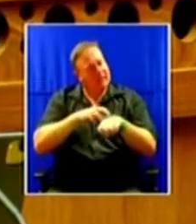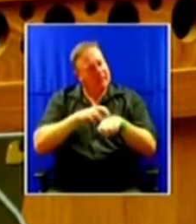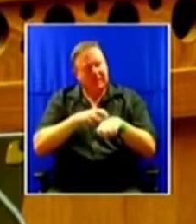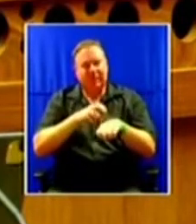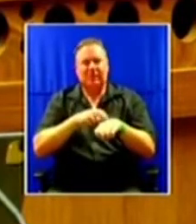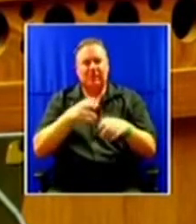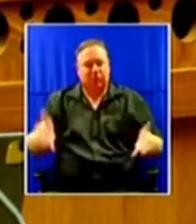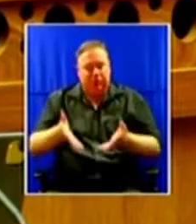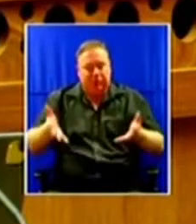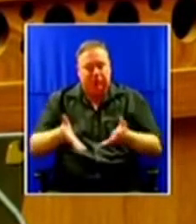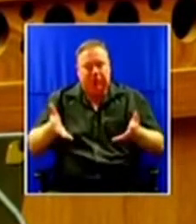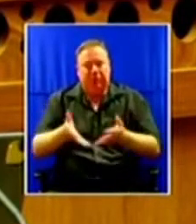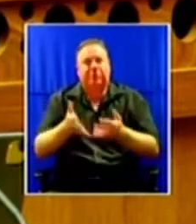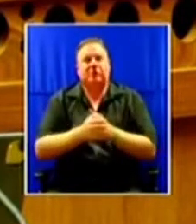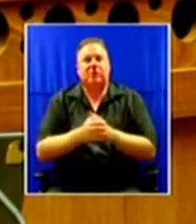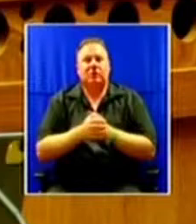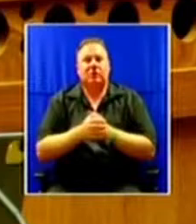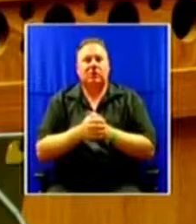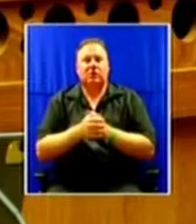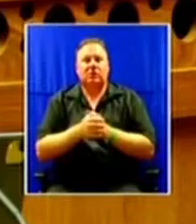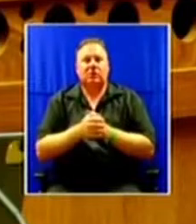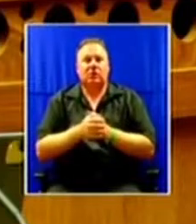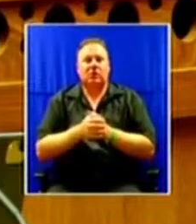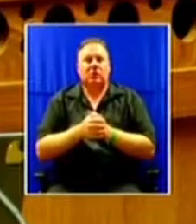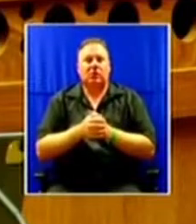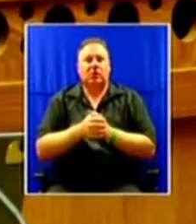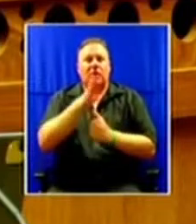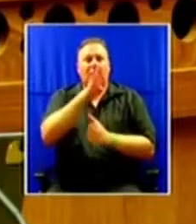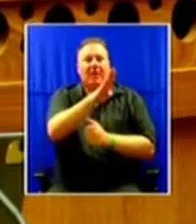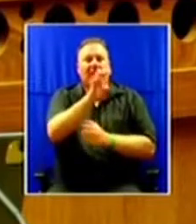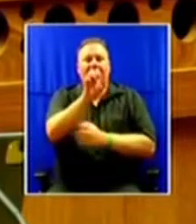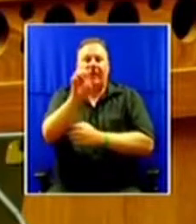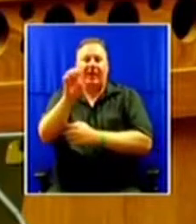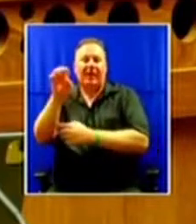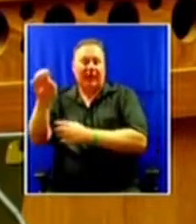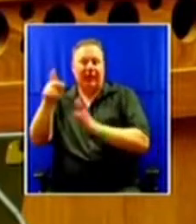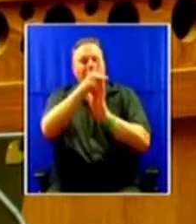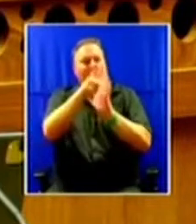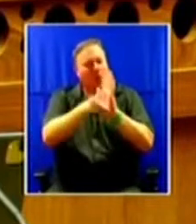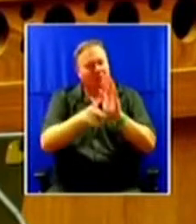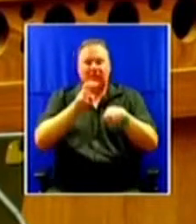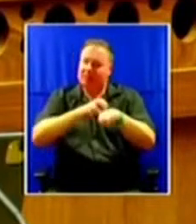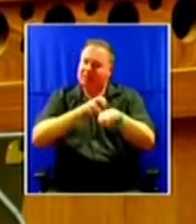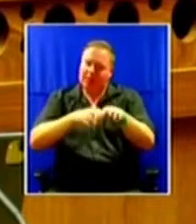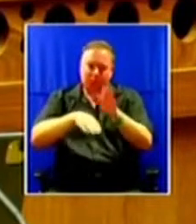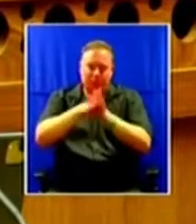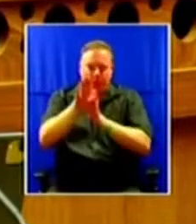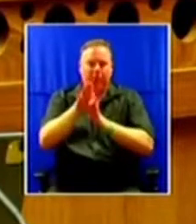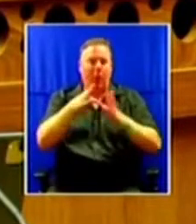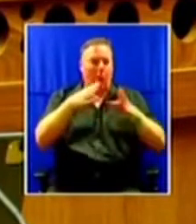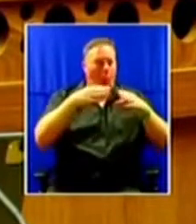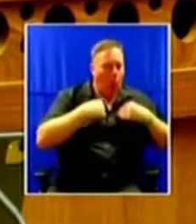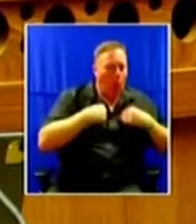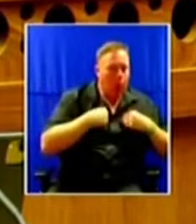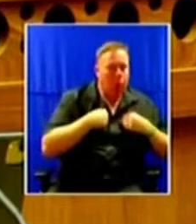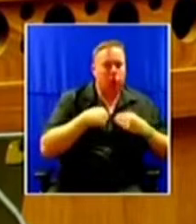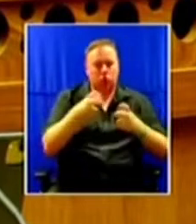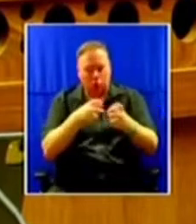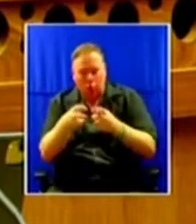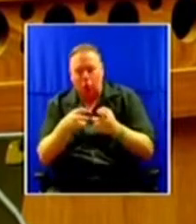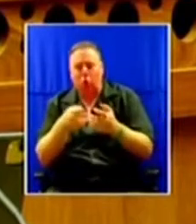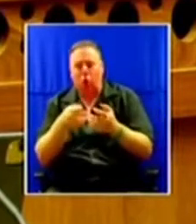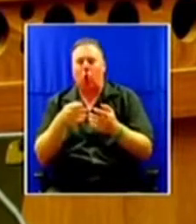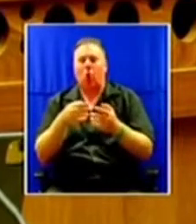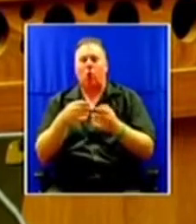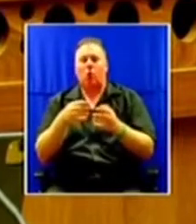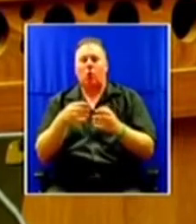implementation of broad-based black economic empowerment policies on ownership, on control, and management of